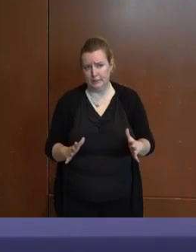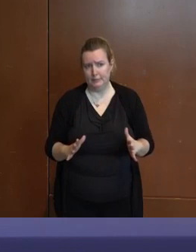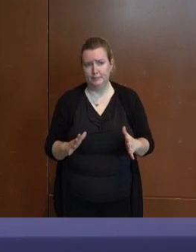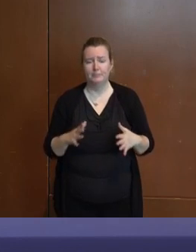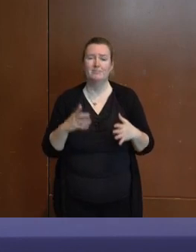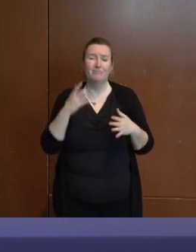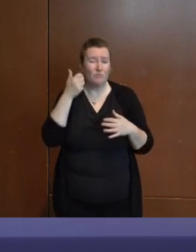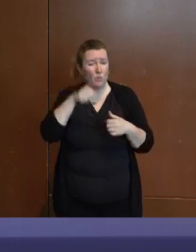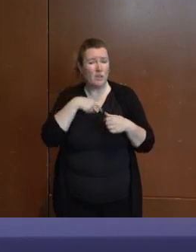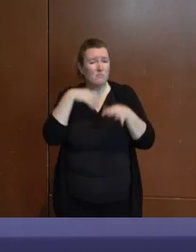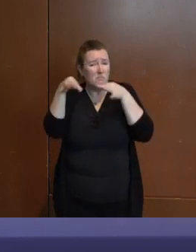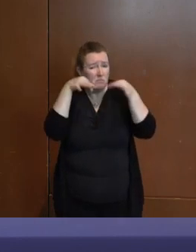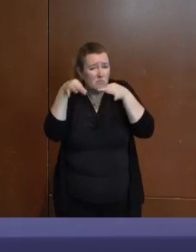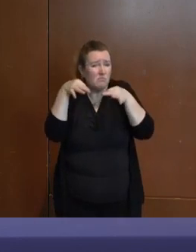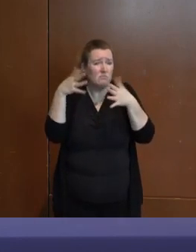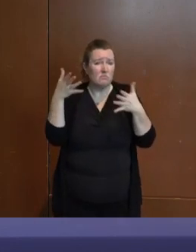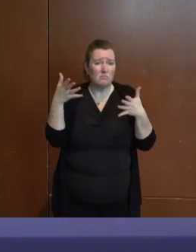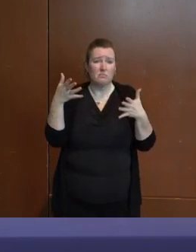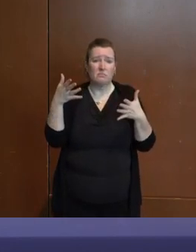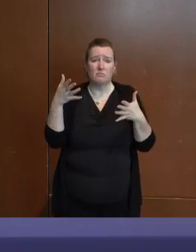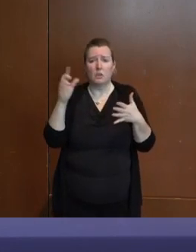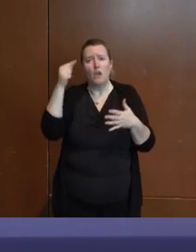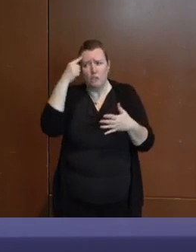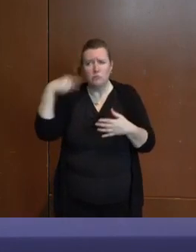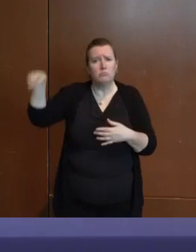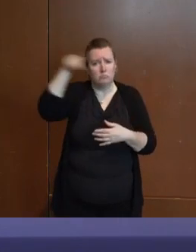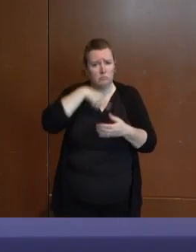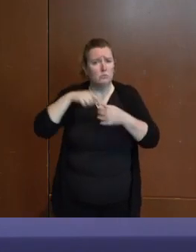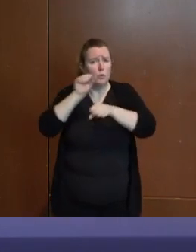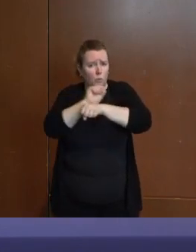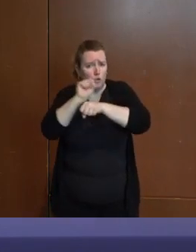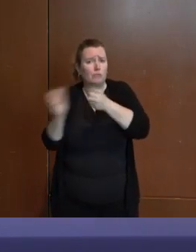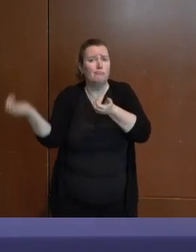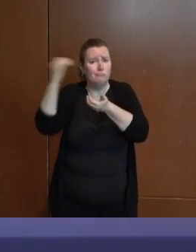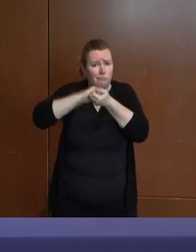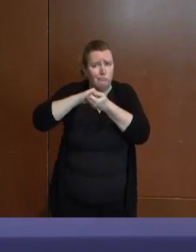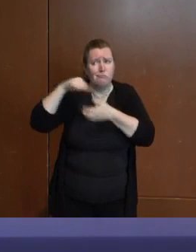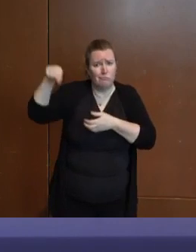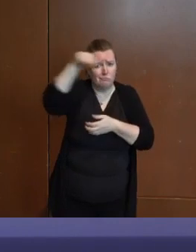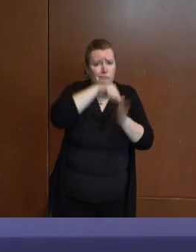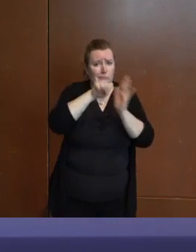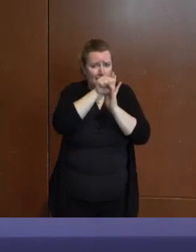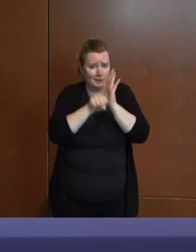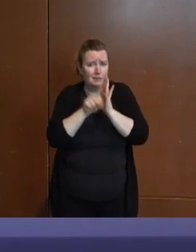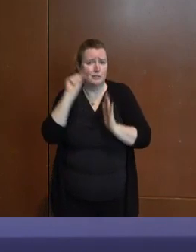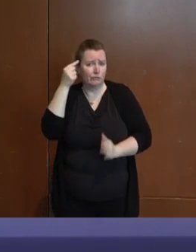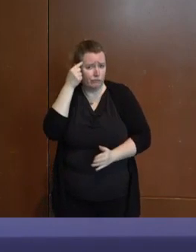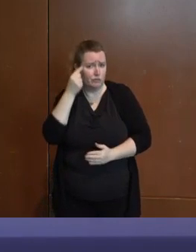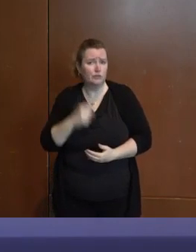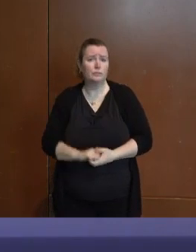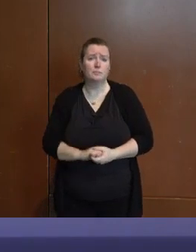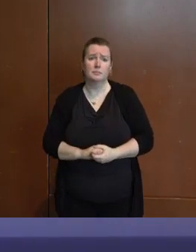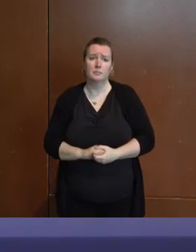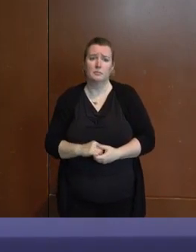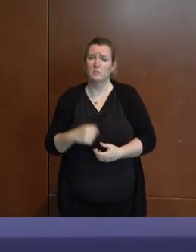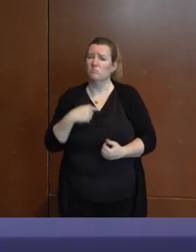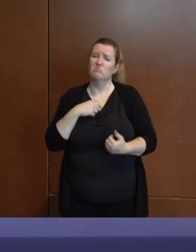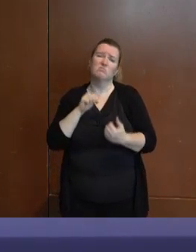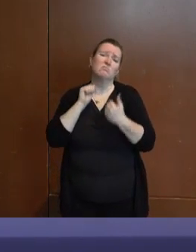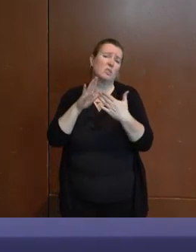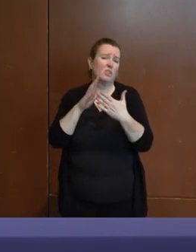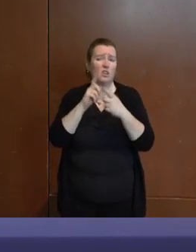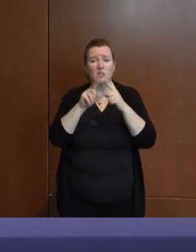to safe drinking water, whether it's accessing supplies on their own, whether it's just making sure we are the densest state in America.